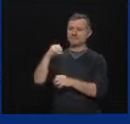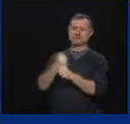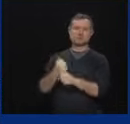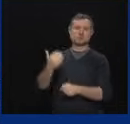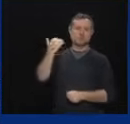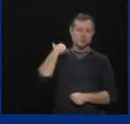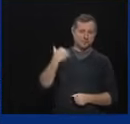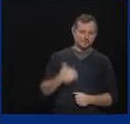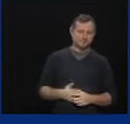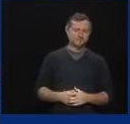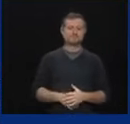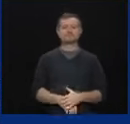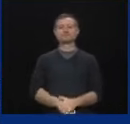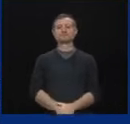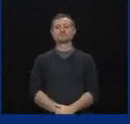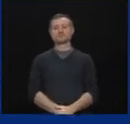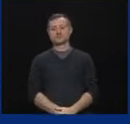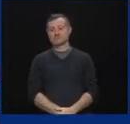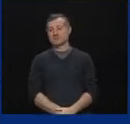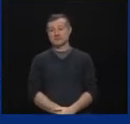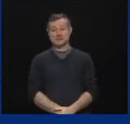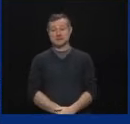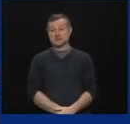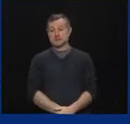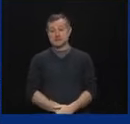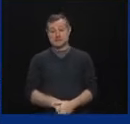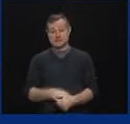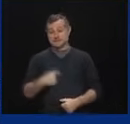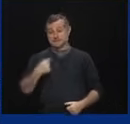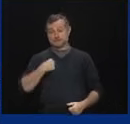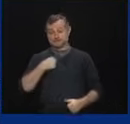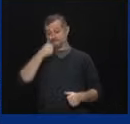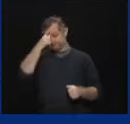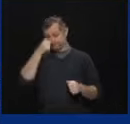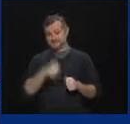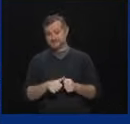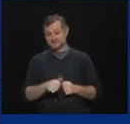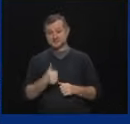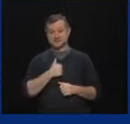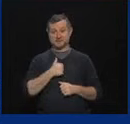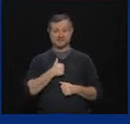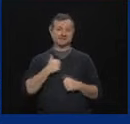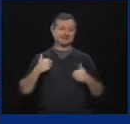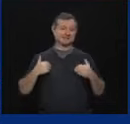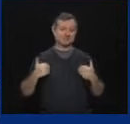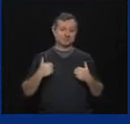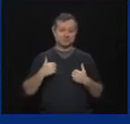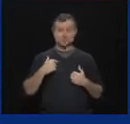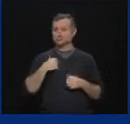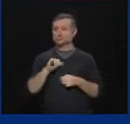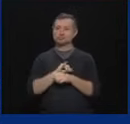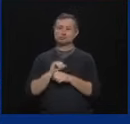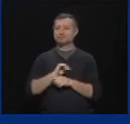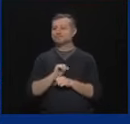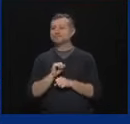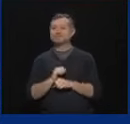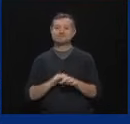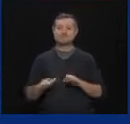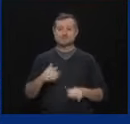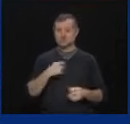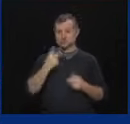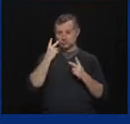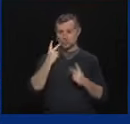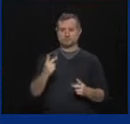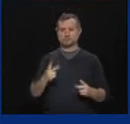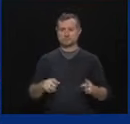enough. And I actually, as a teenager, as an intern, went and saw the trials in